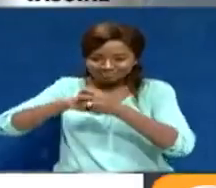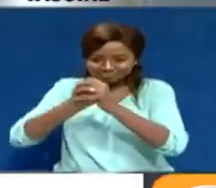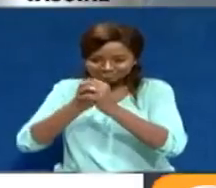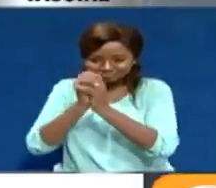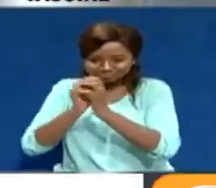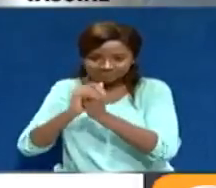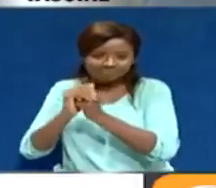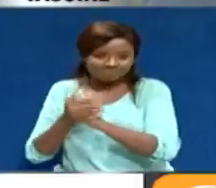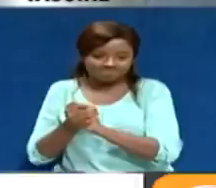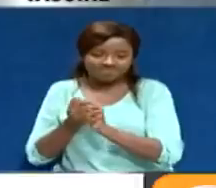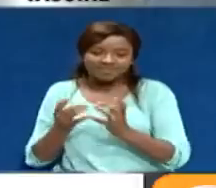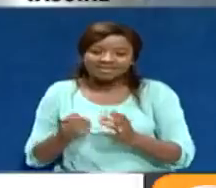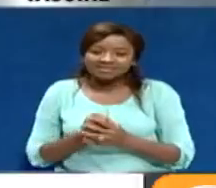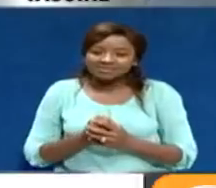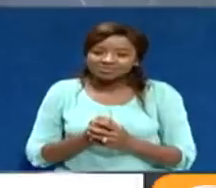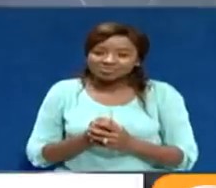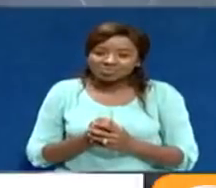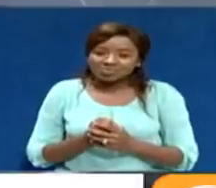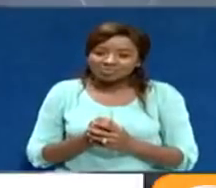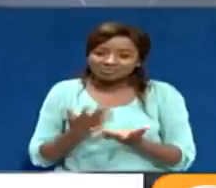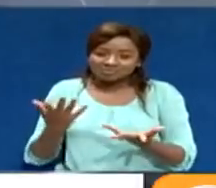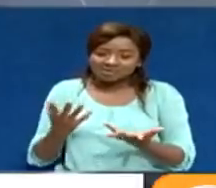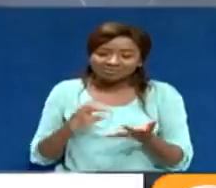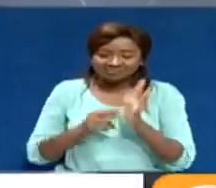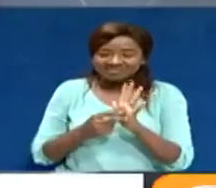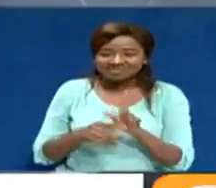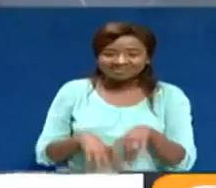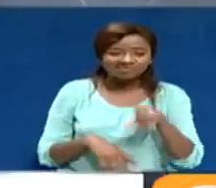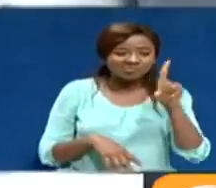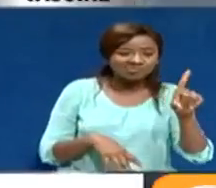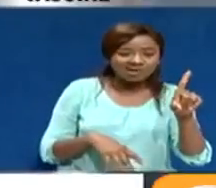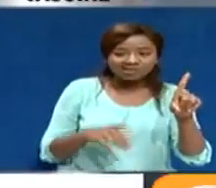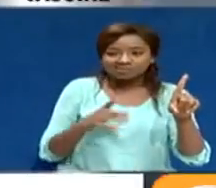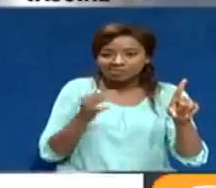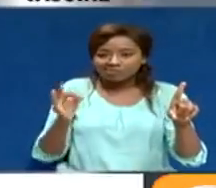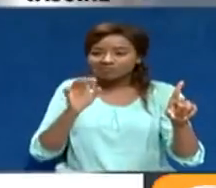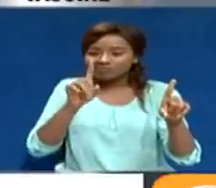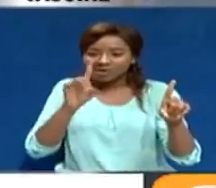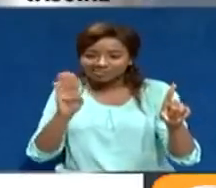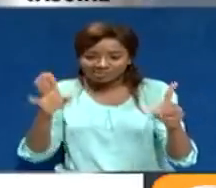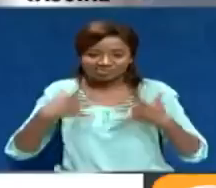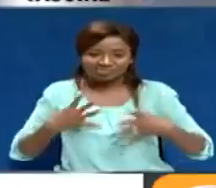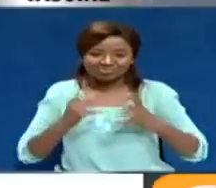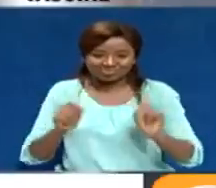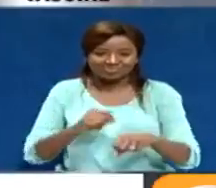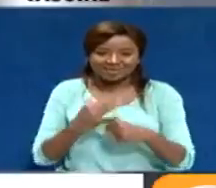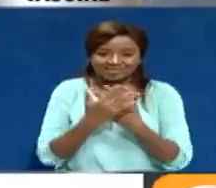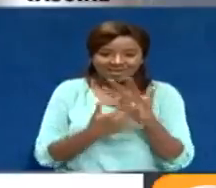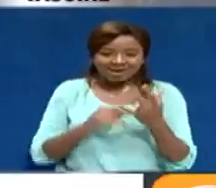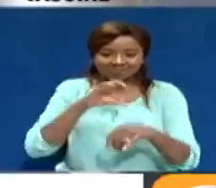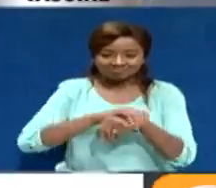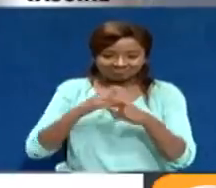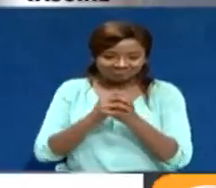have received the vaccine, translating to 1 in more than 1 million people. Out of the 6 reported cases,